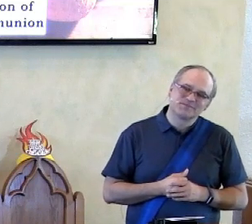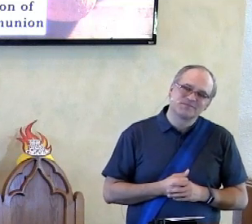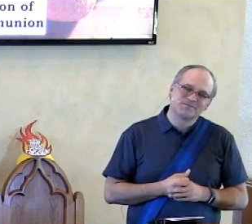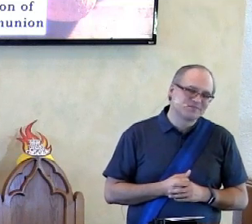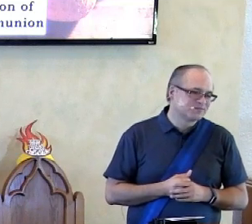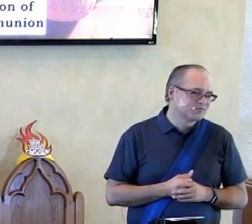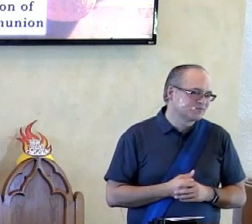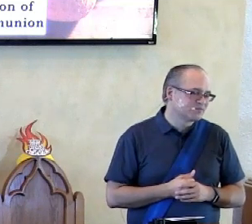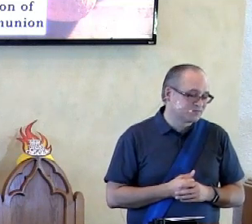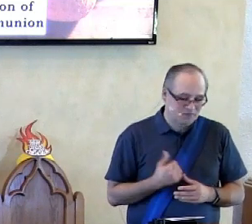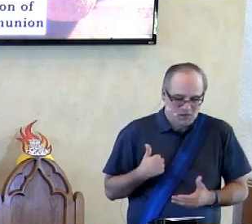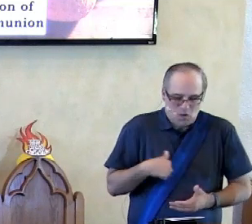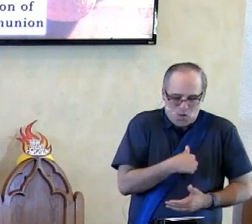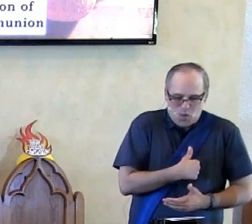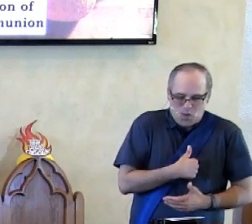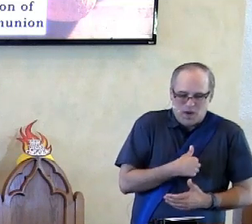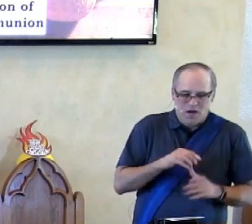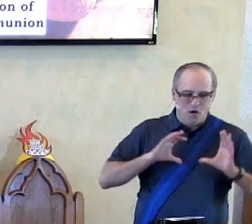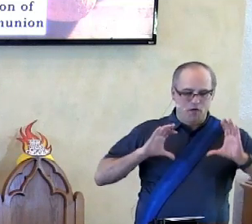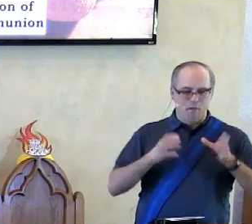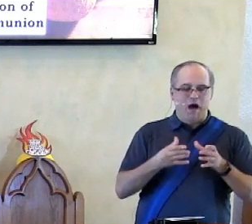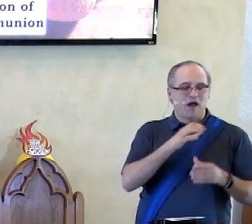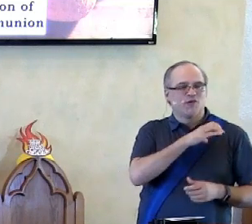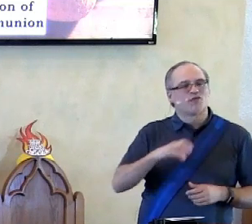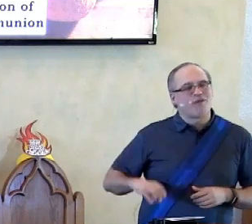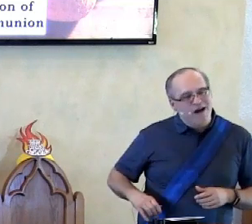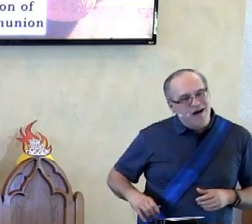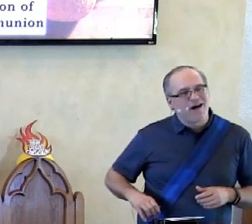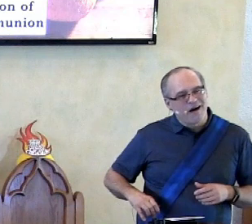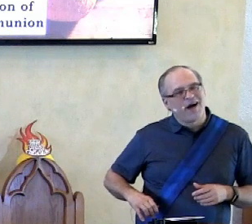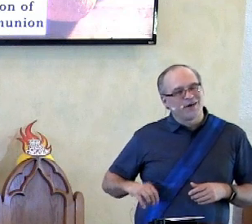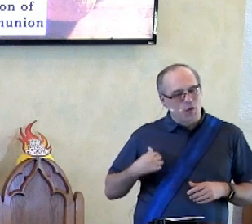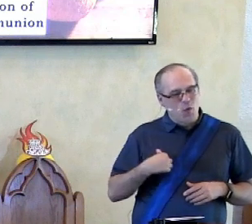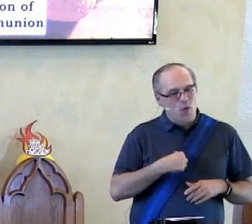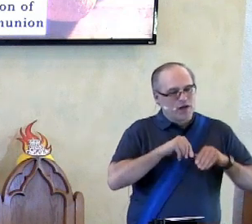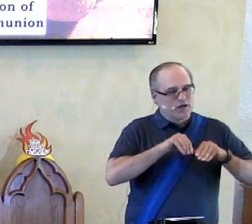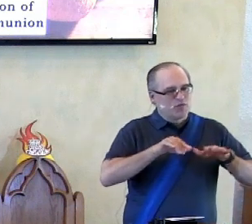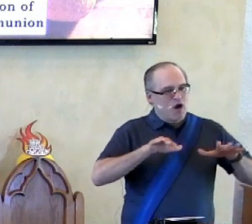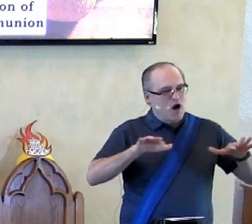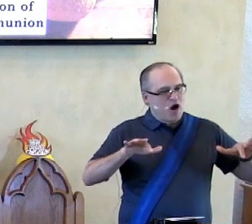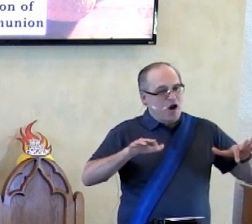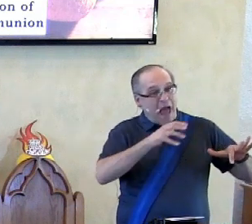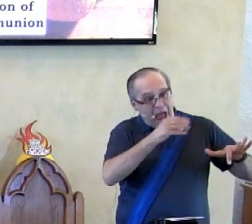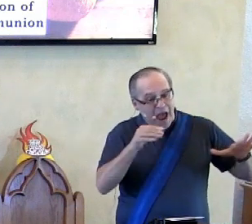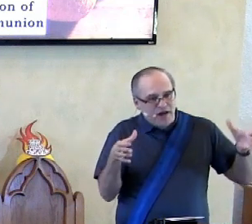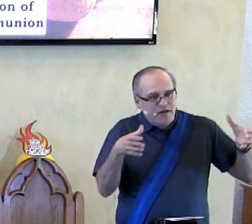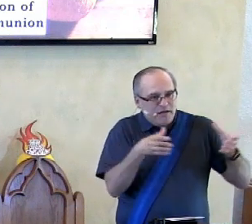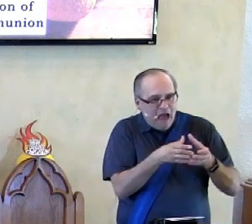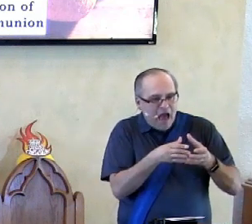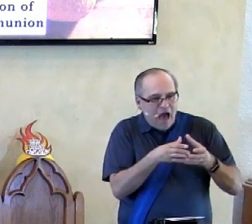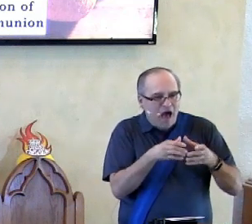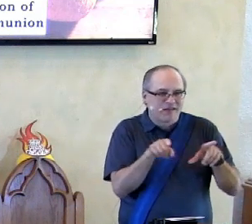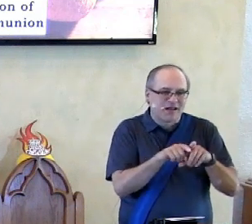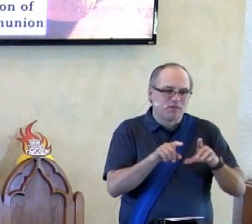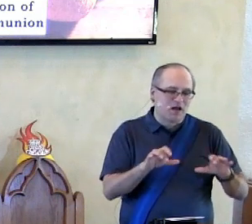And we are the body of Christ. We are dispersed and gathered at the same